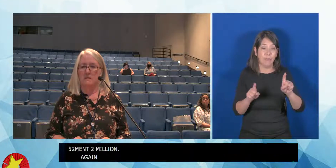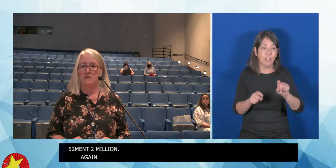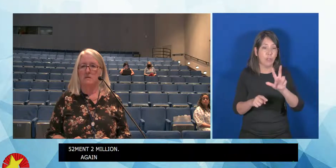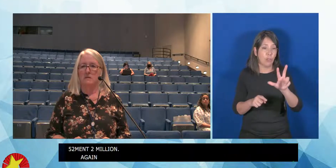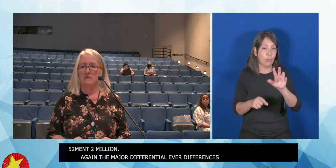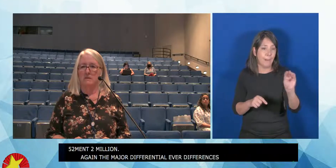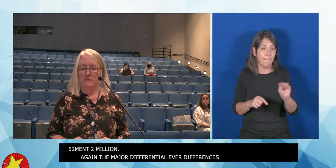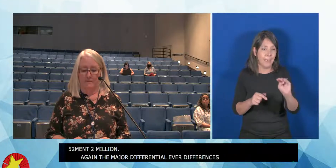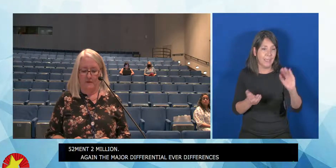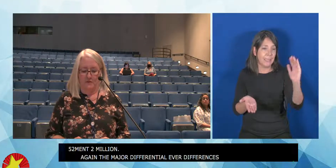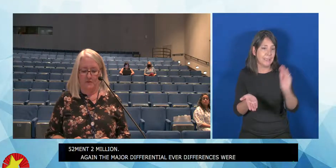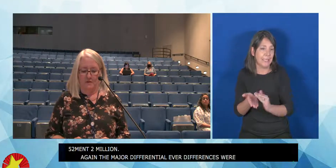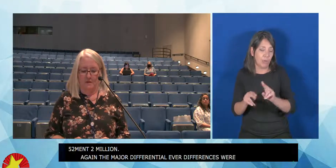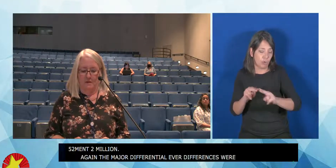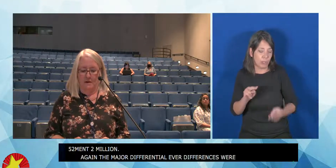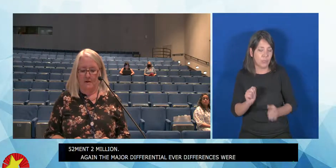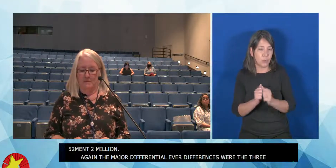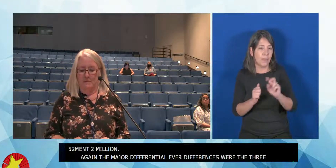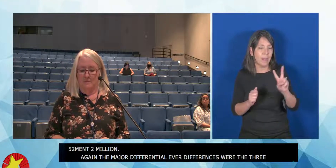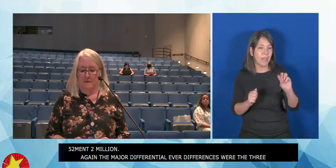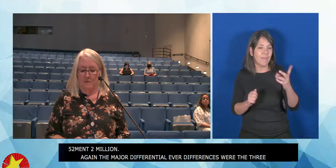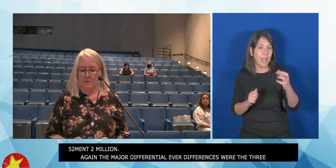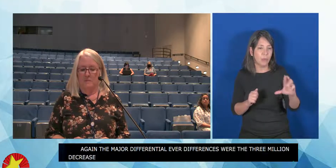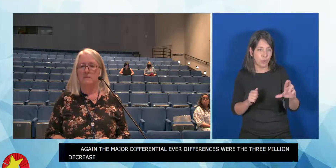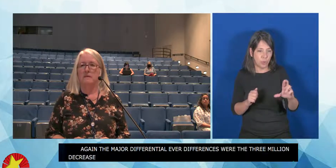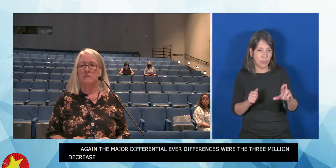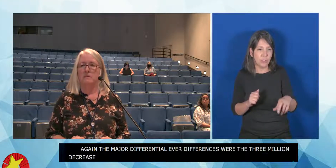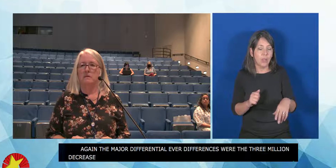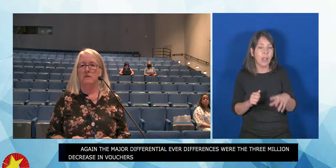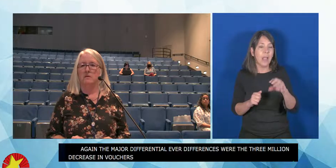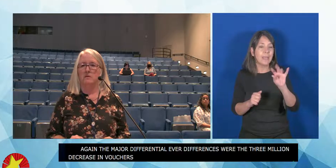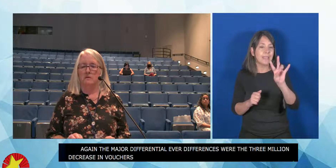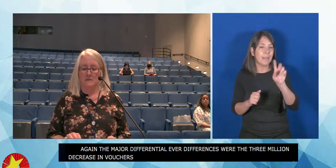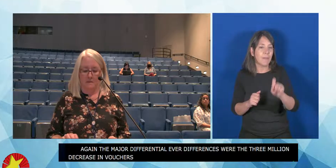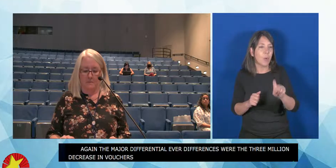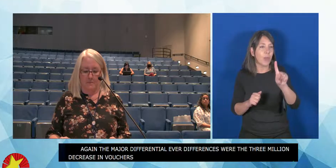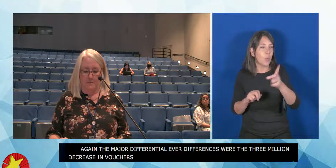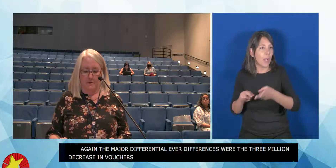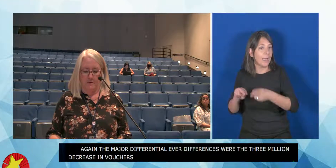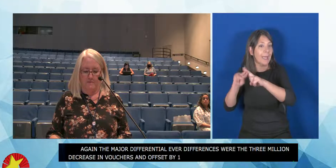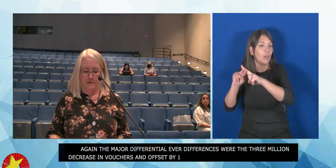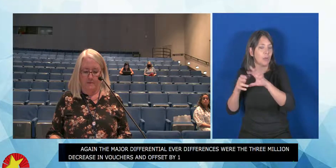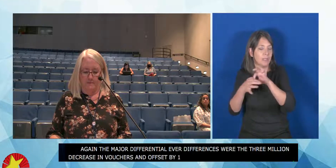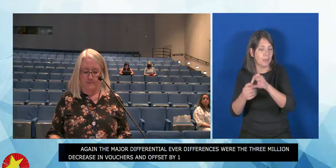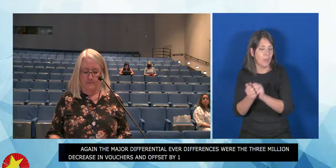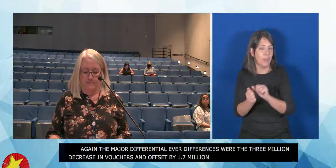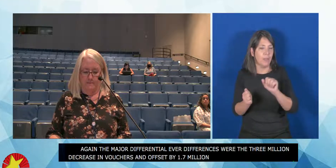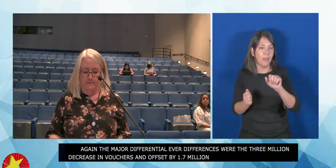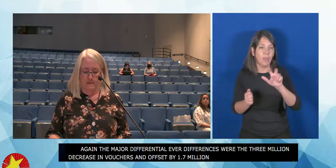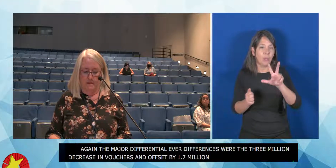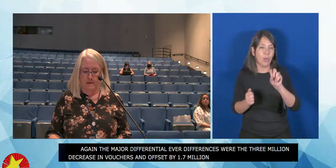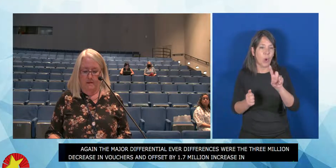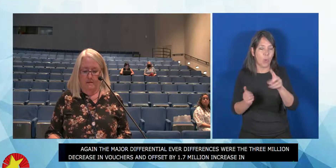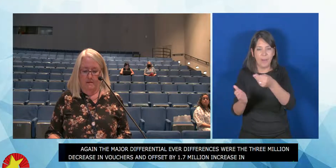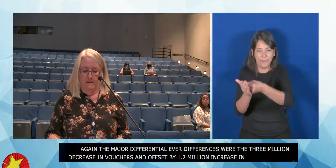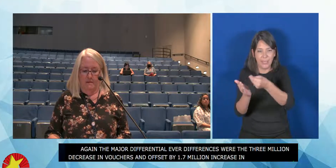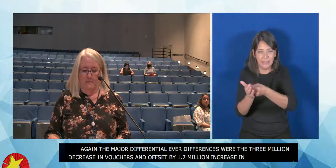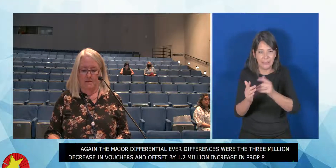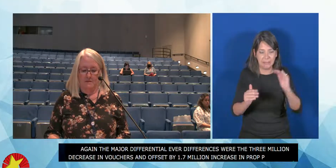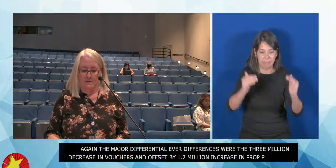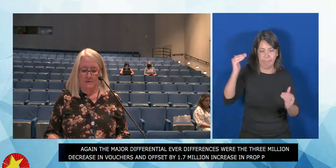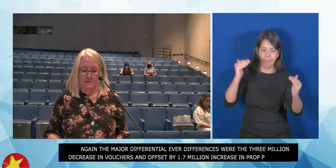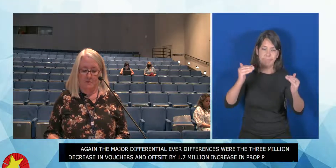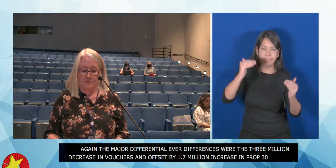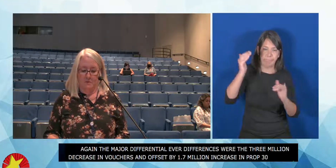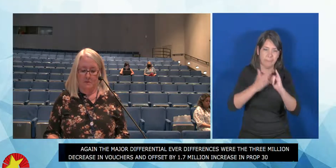million decrease in vouchers, offset by $1.7 million increase in Prop 301 funds. The